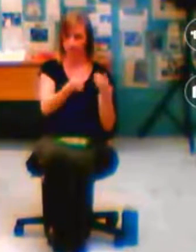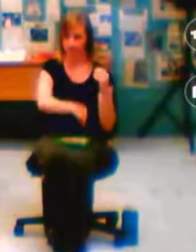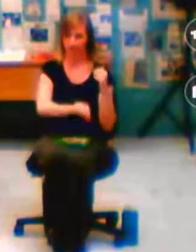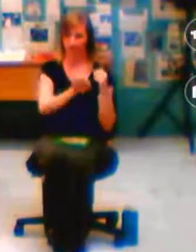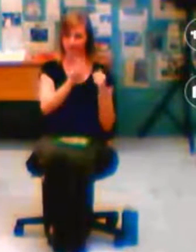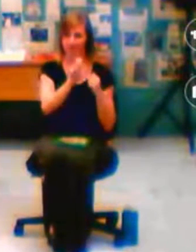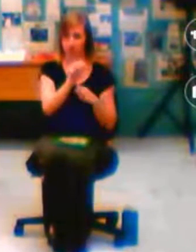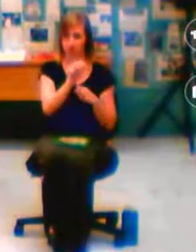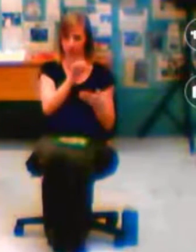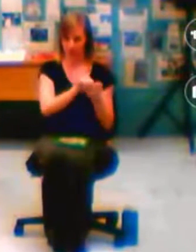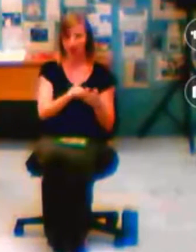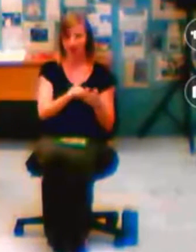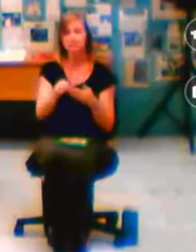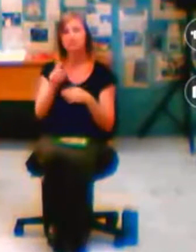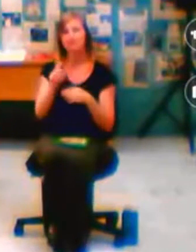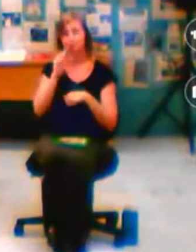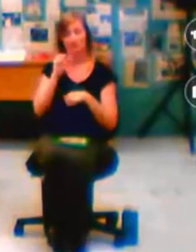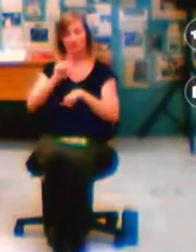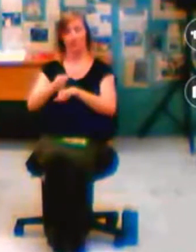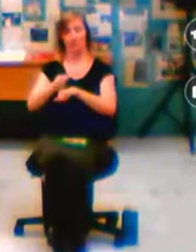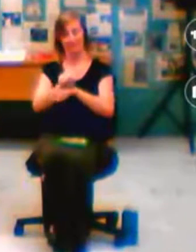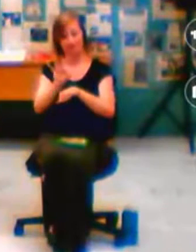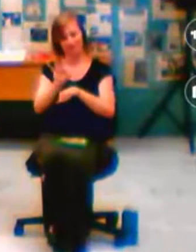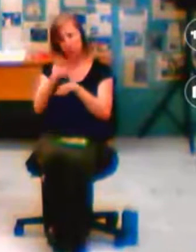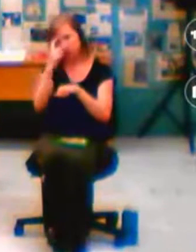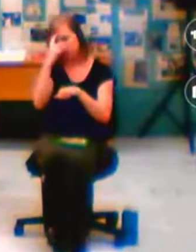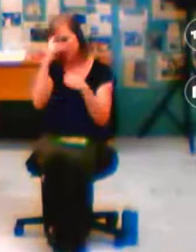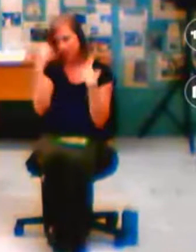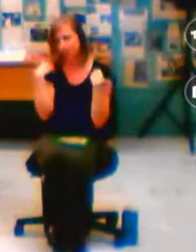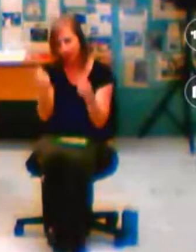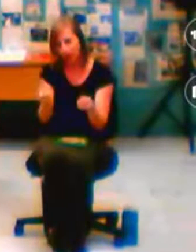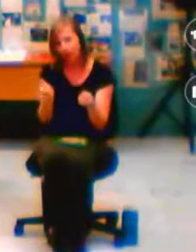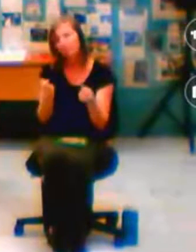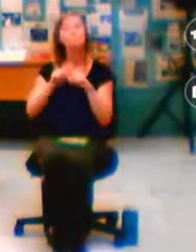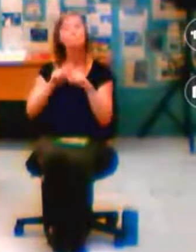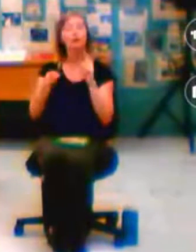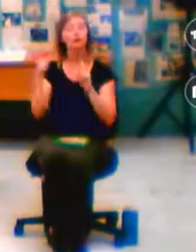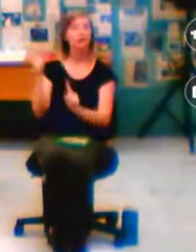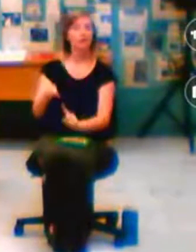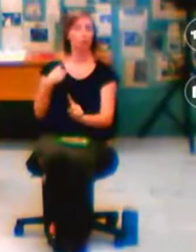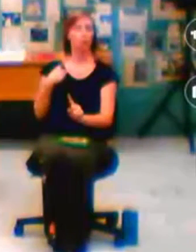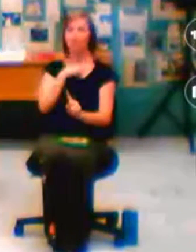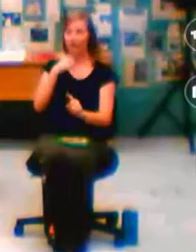The governor vetoed a bill that would have extended the time jail,